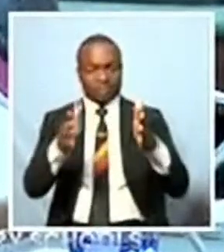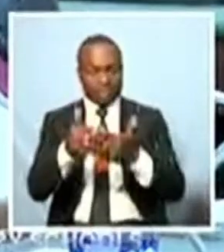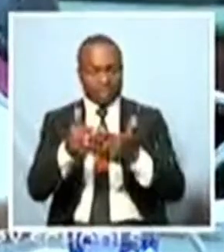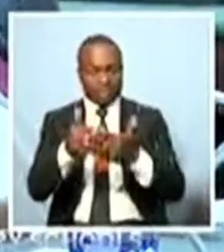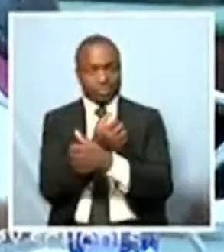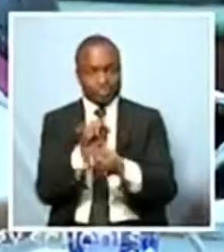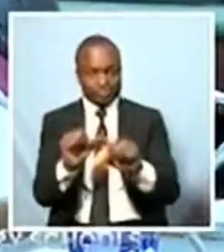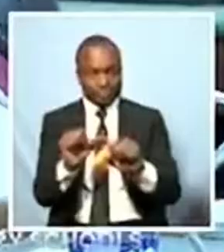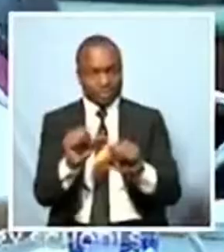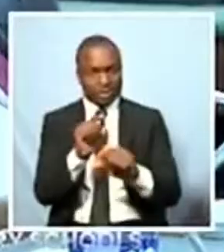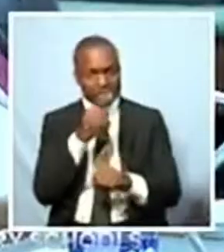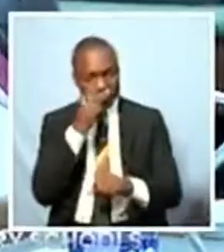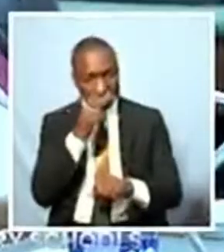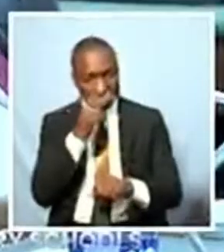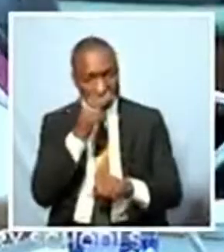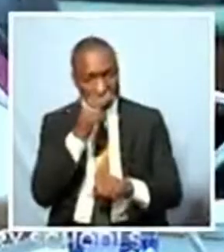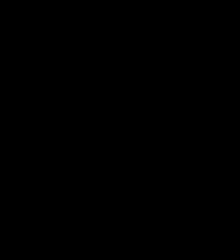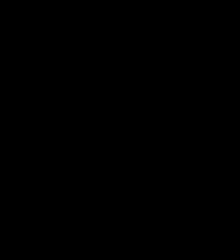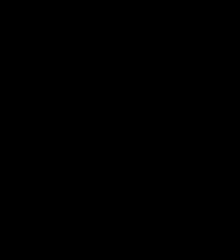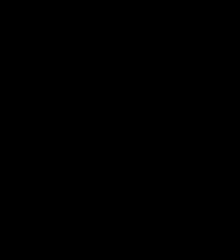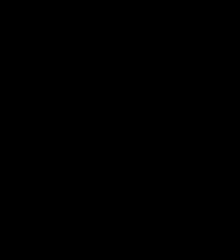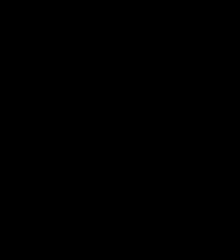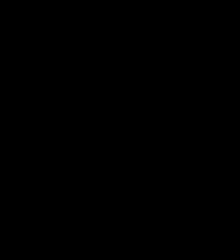you looked at the issues of